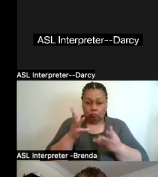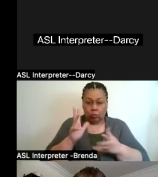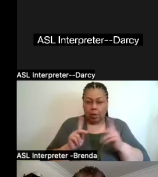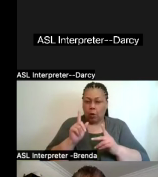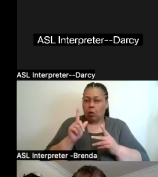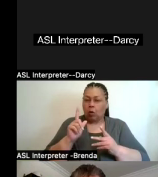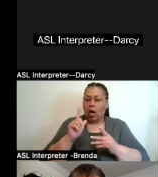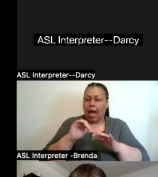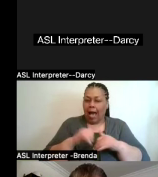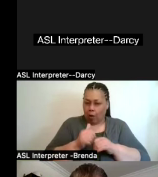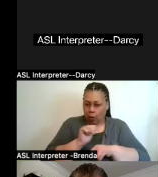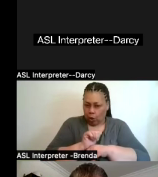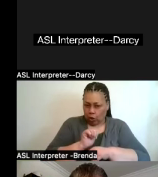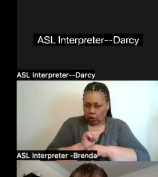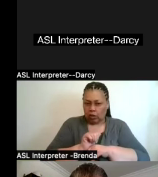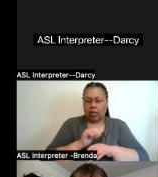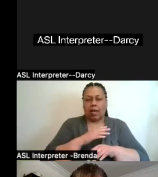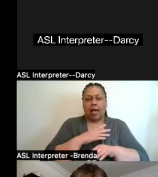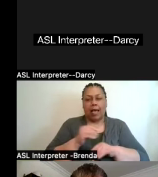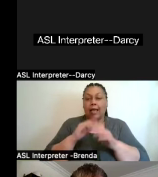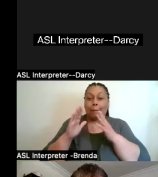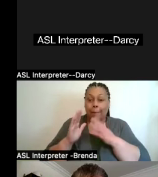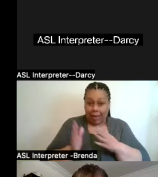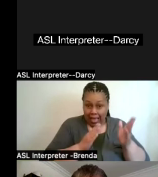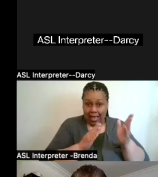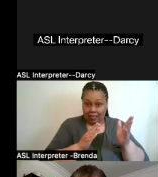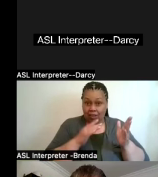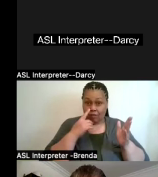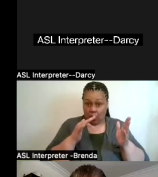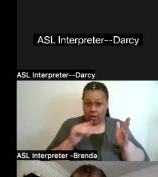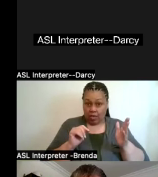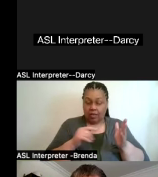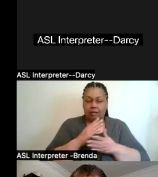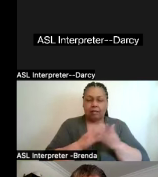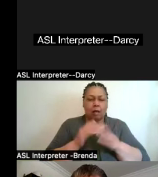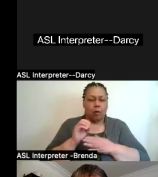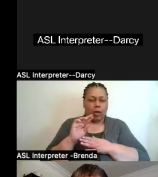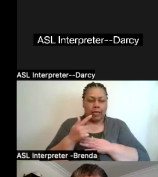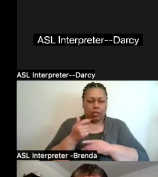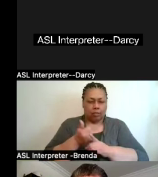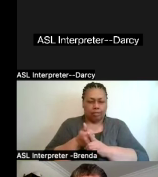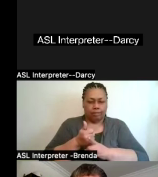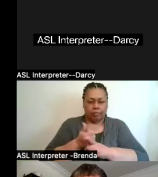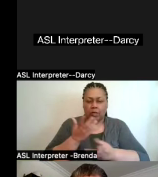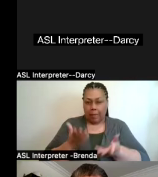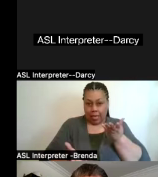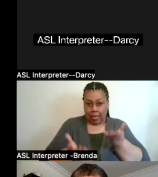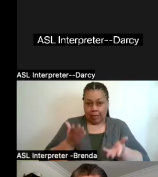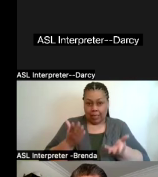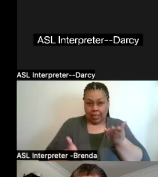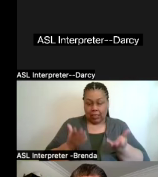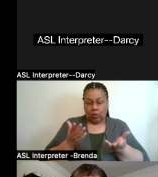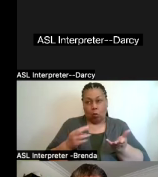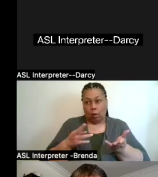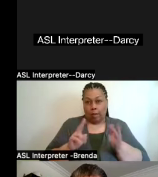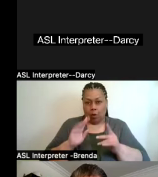but plan for it. I think of some organizations that might have, where people